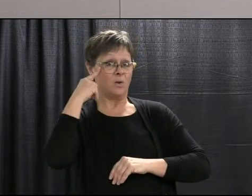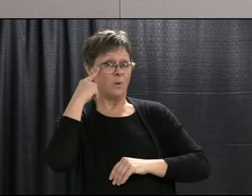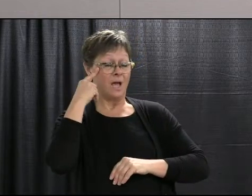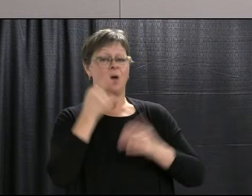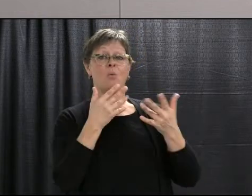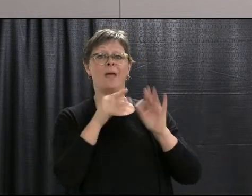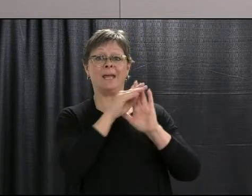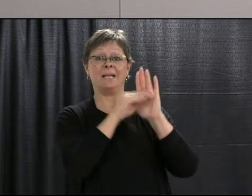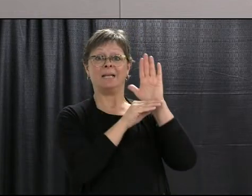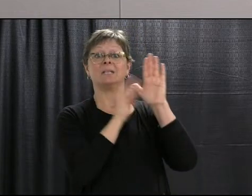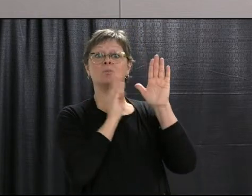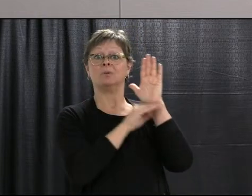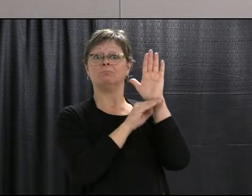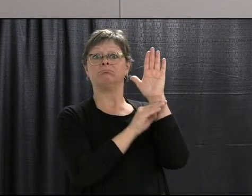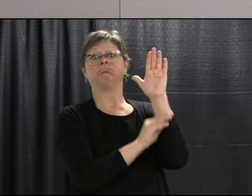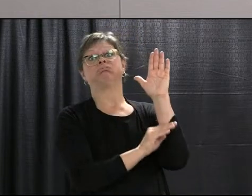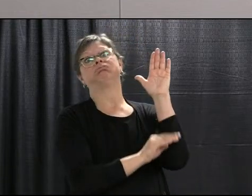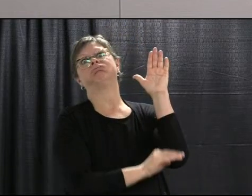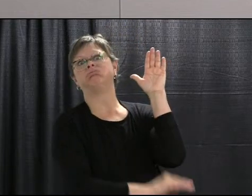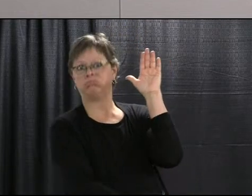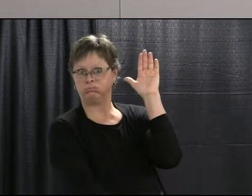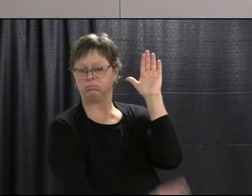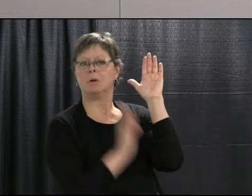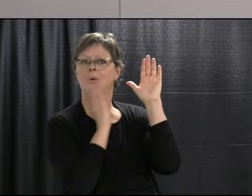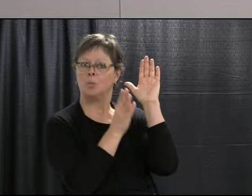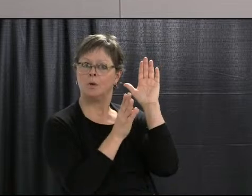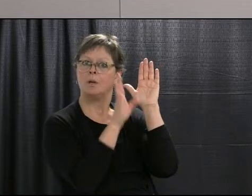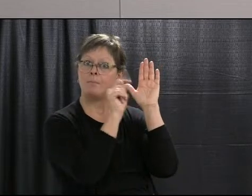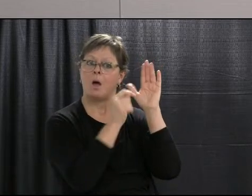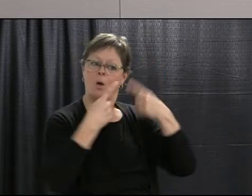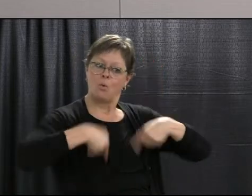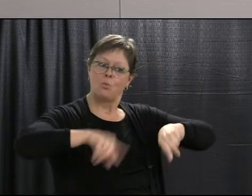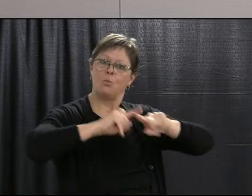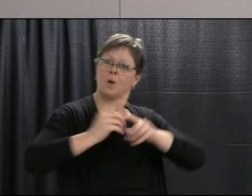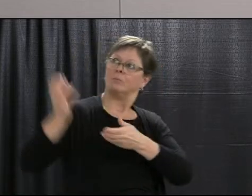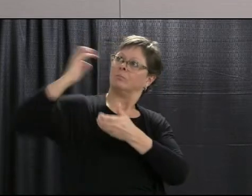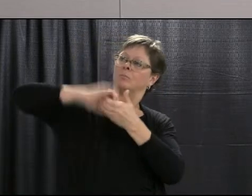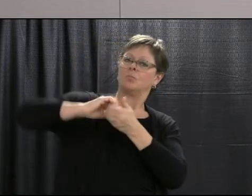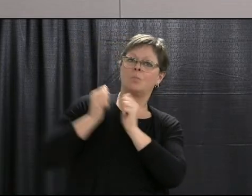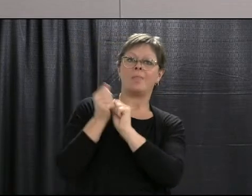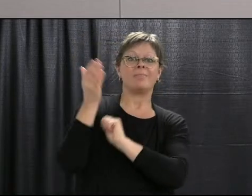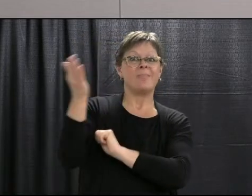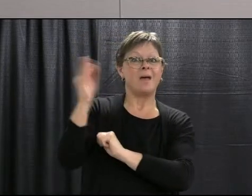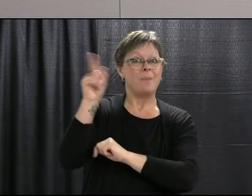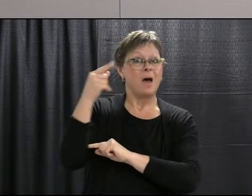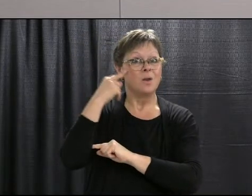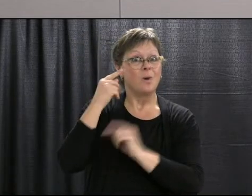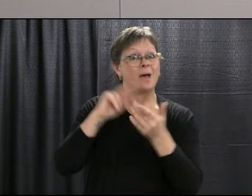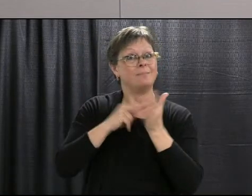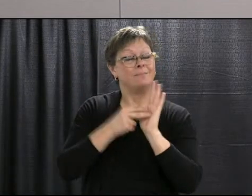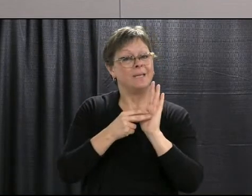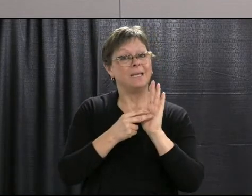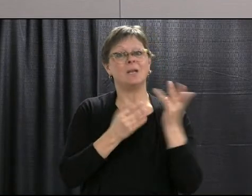up. And by now being able to do those people here in St. John's, and the wait list hasn't changed, it demonstrates